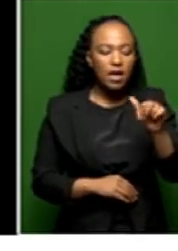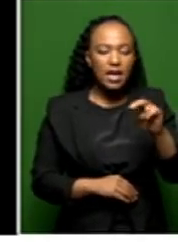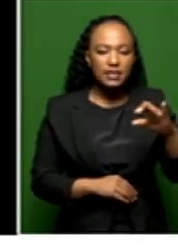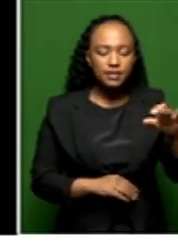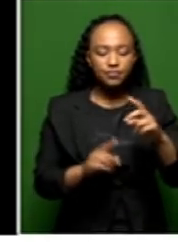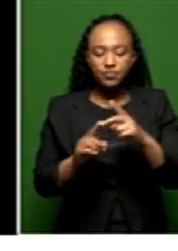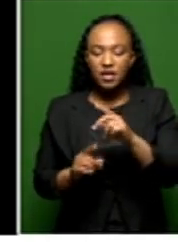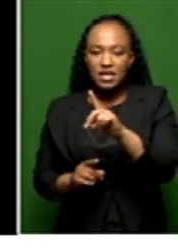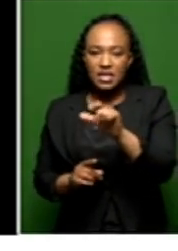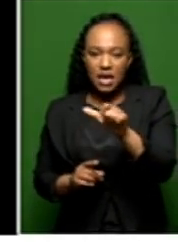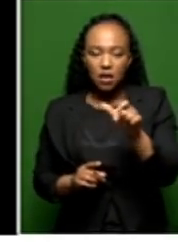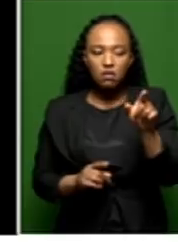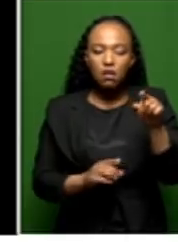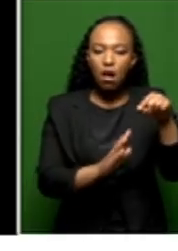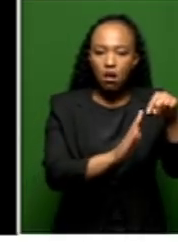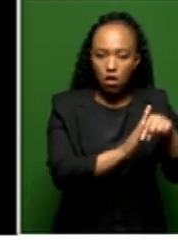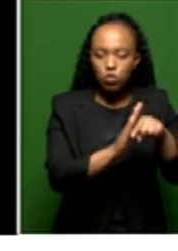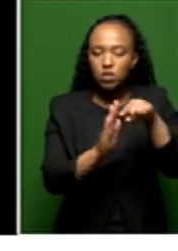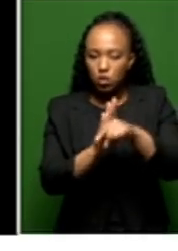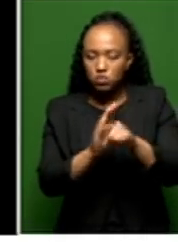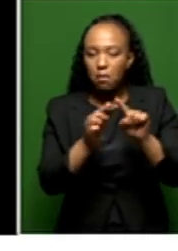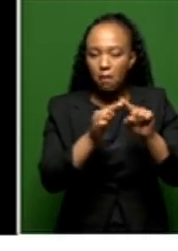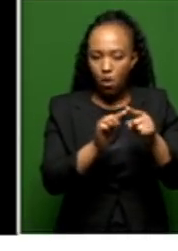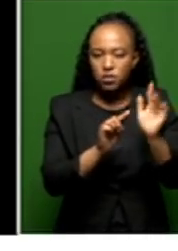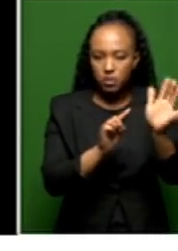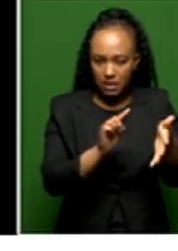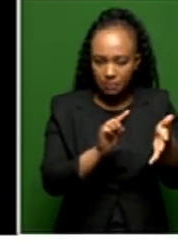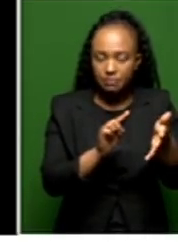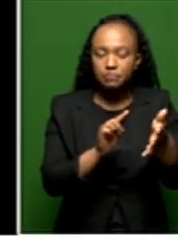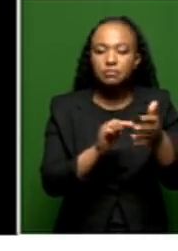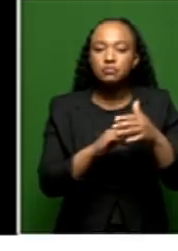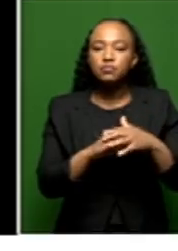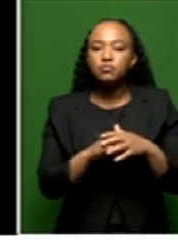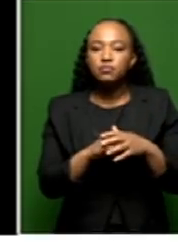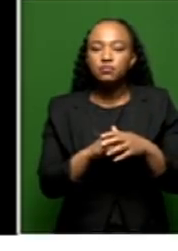ANC and DA losing some ground, and